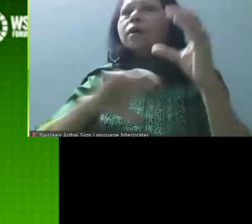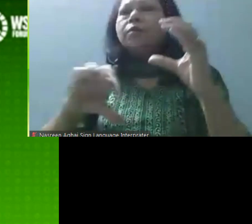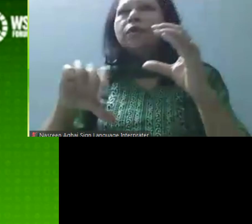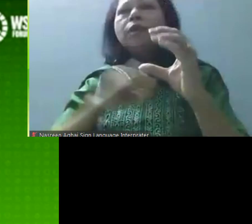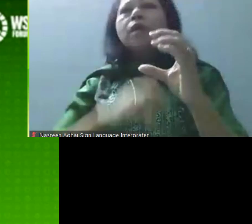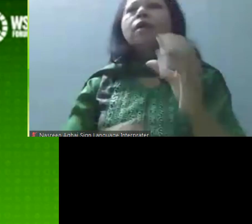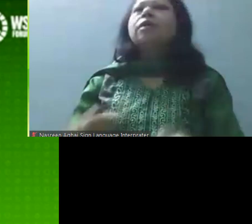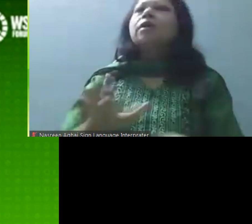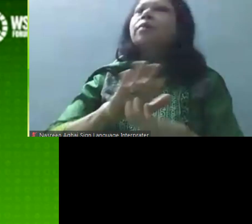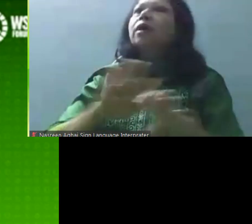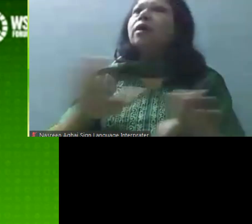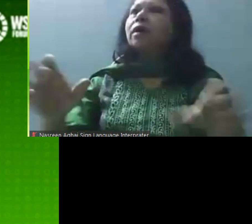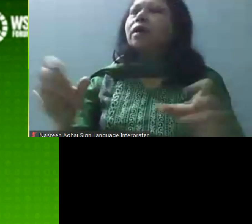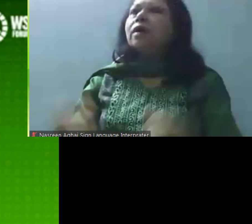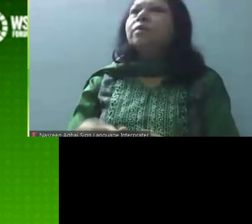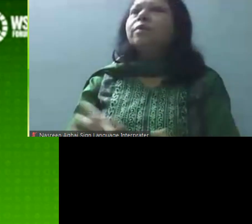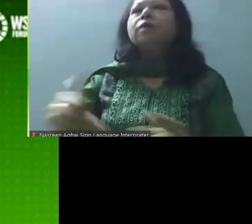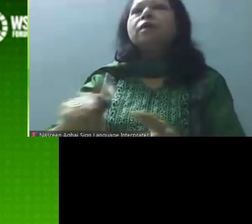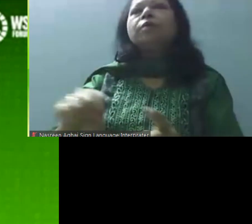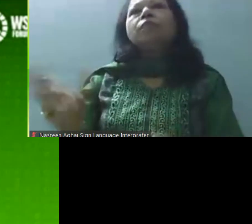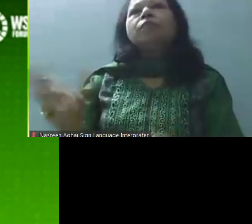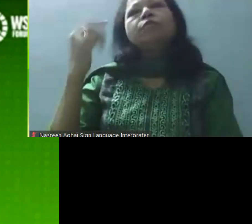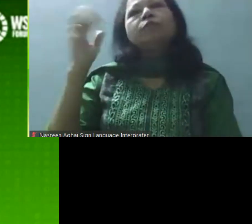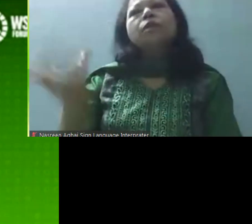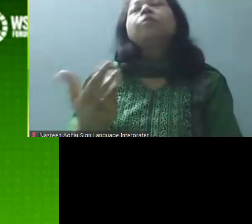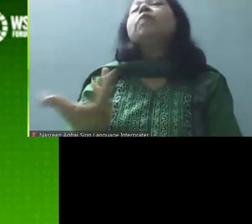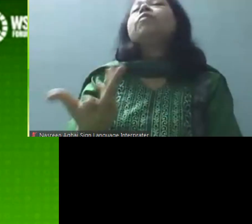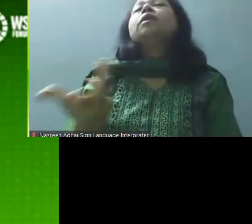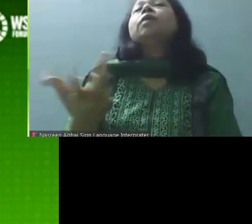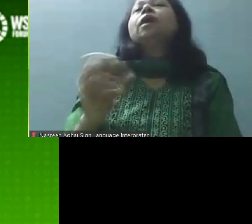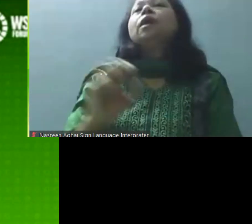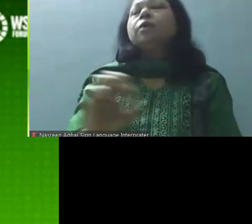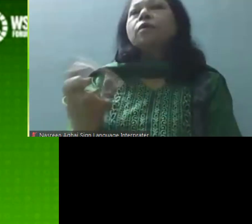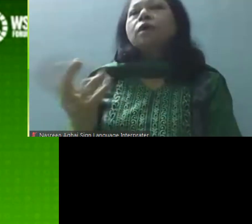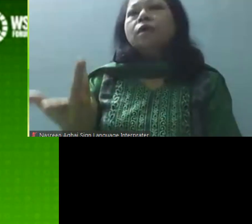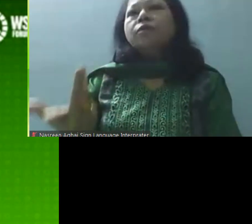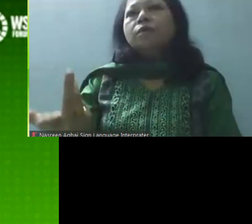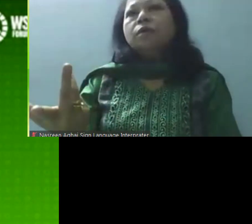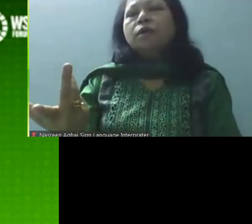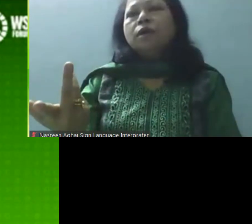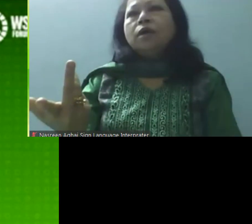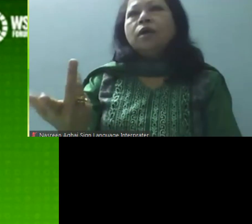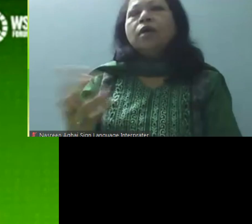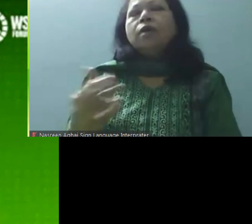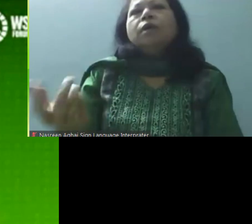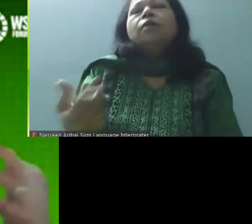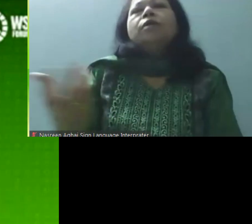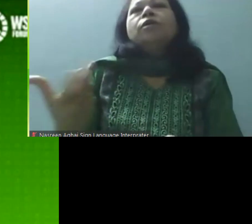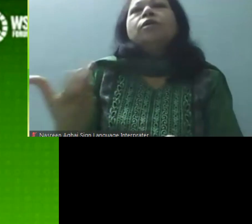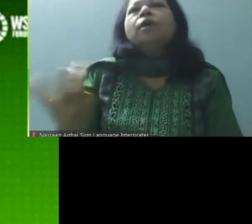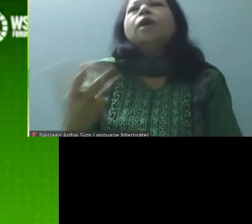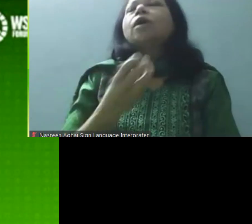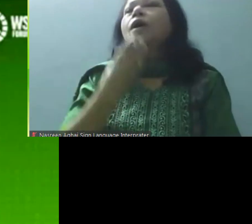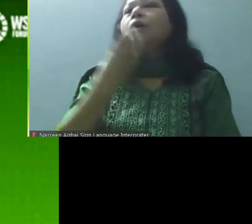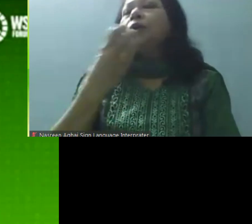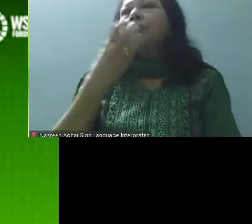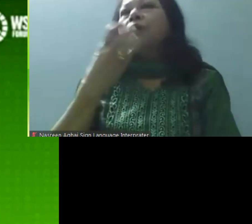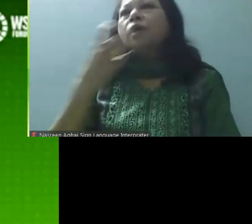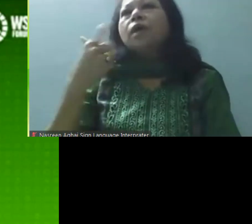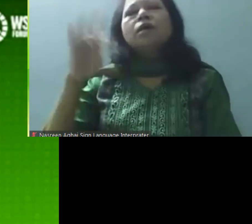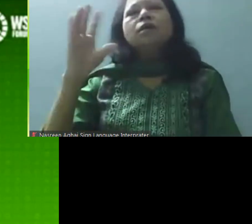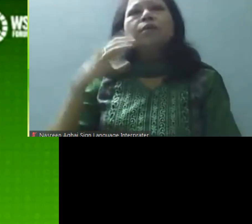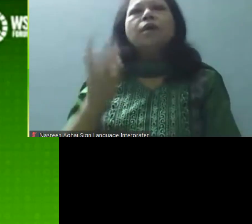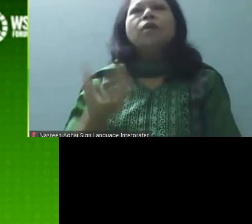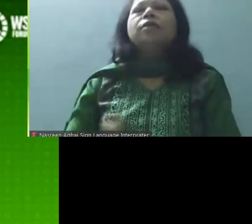keyboard. So how do you do this? How do you write an email? How do you surf the internet? How do you speak on Zoom as we are